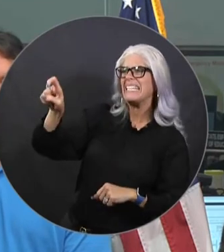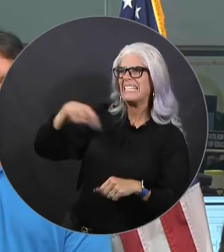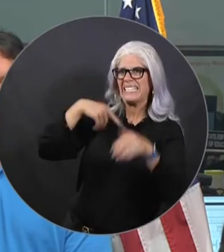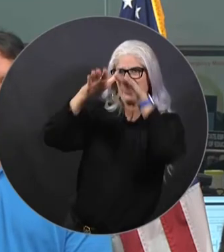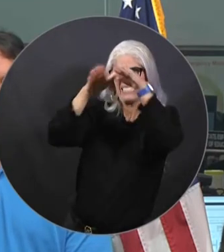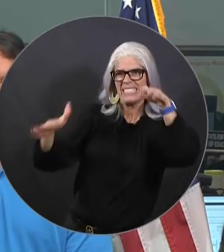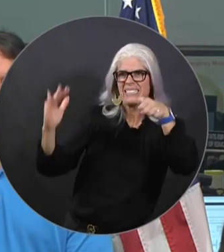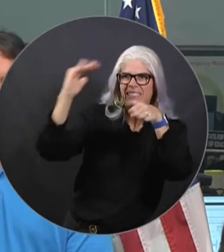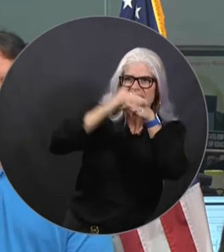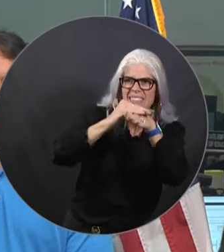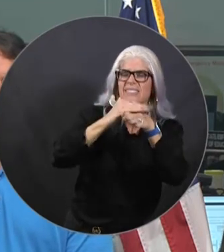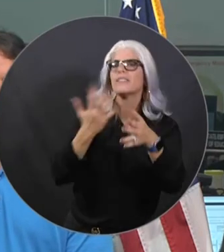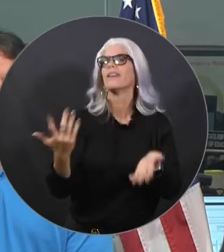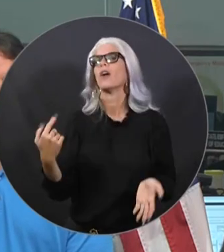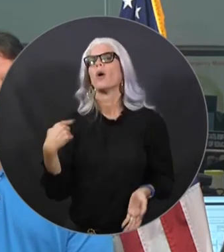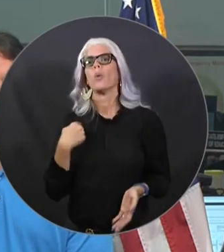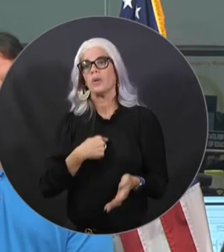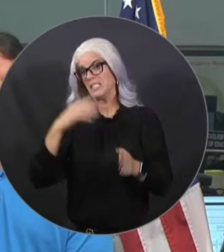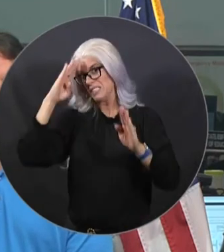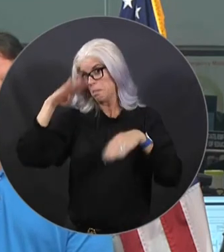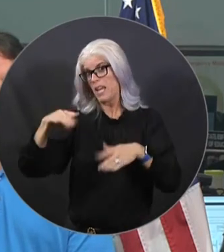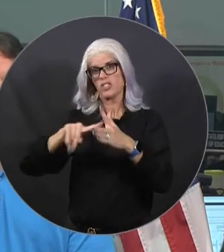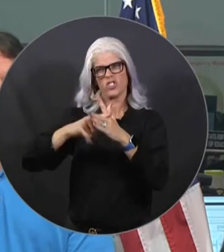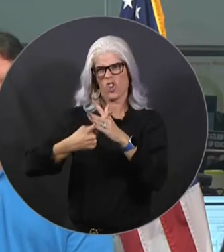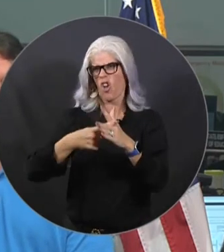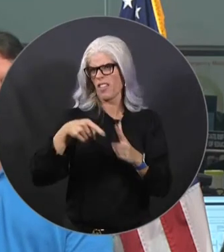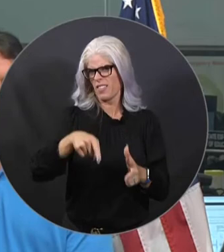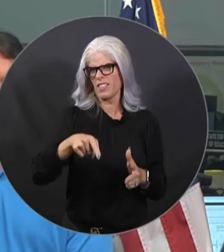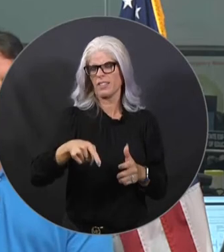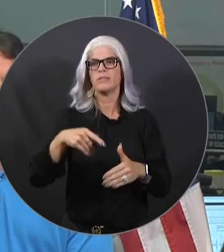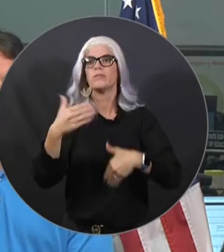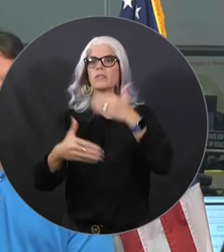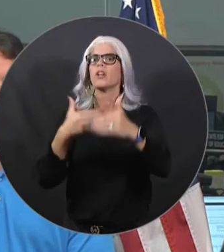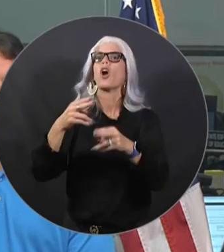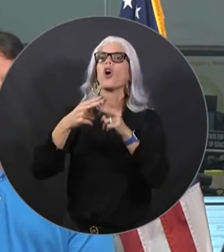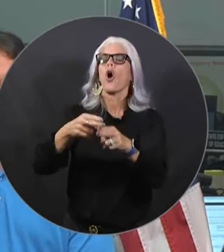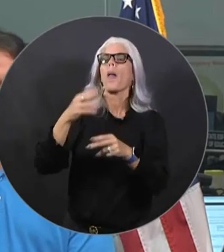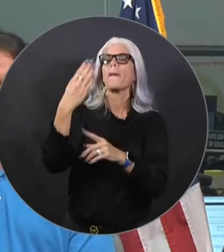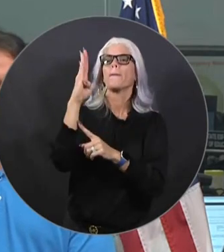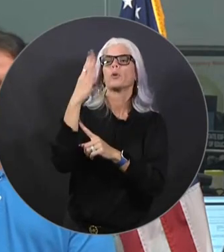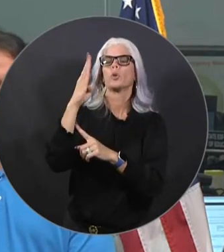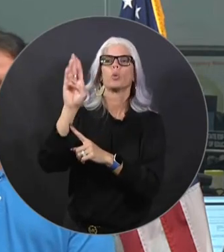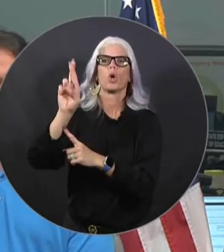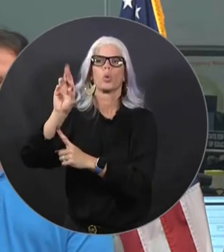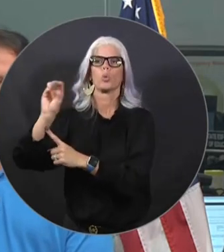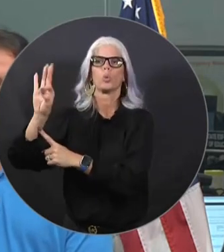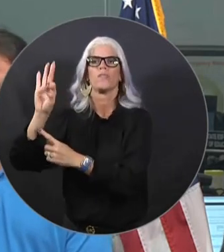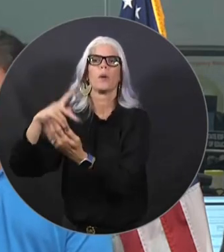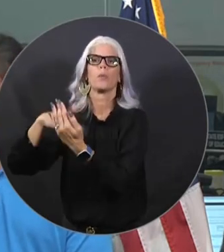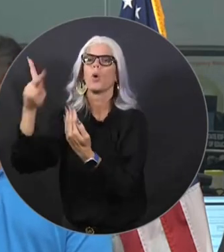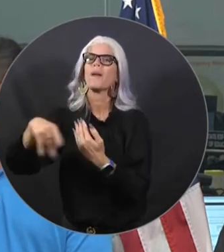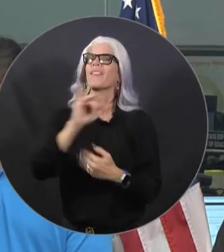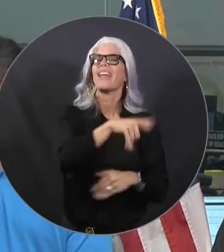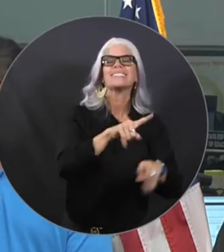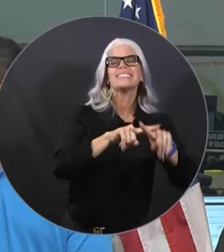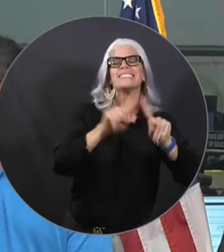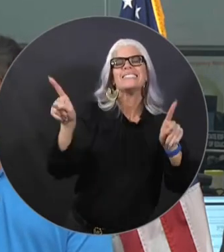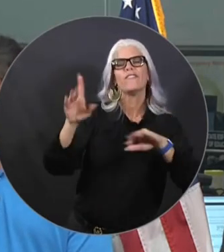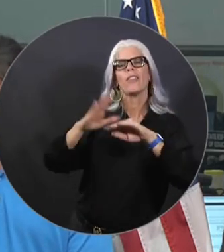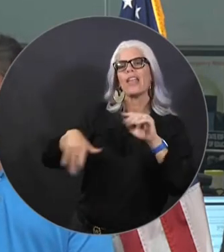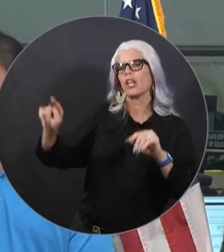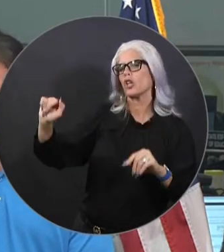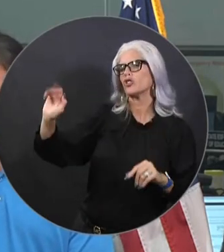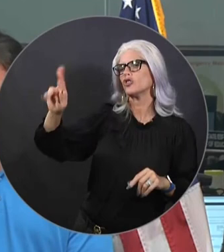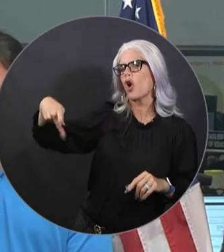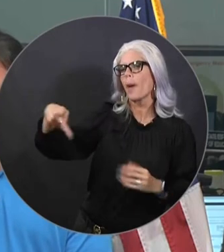at turning on a program called the Blue Roof Program, which is slightly different than a tarp through FEMA. And I'm sure FEMA will action that over